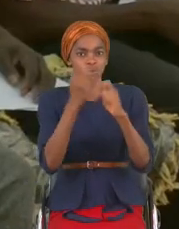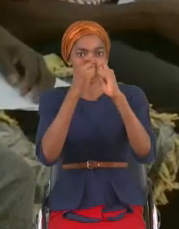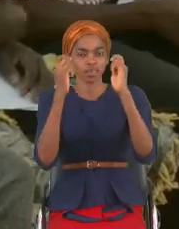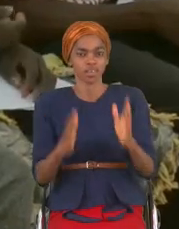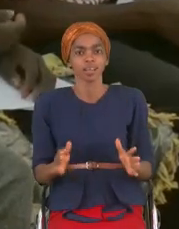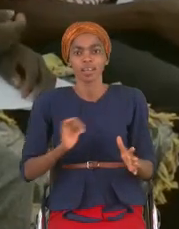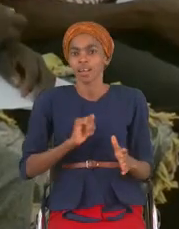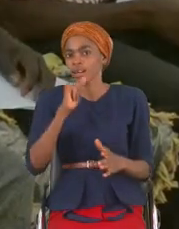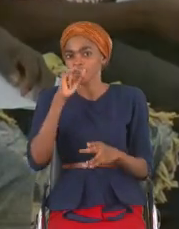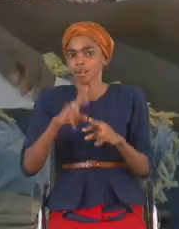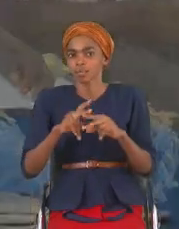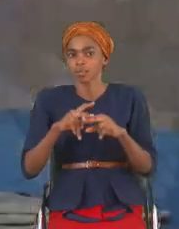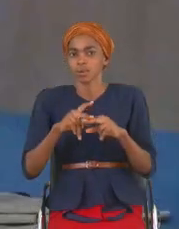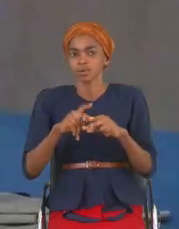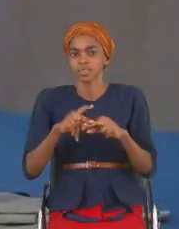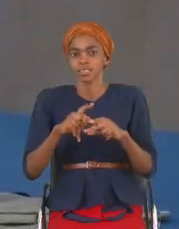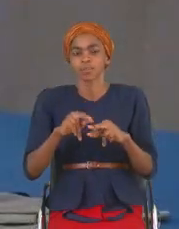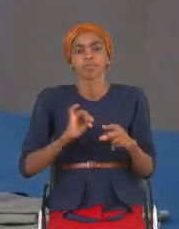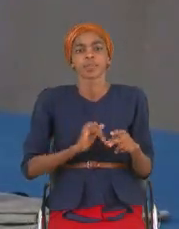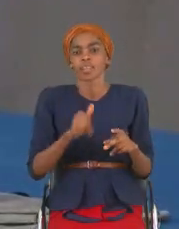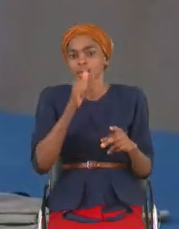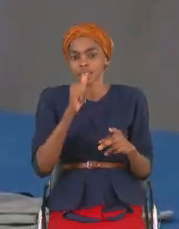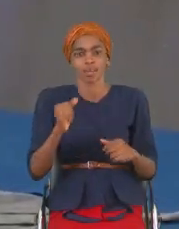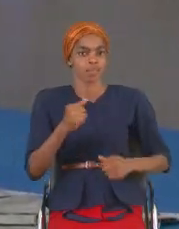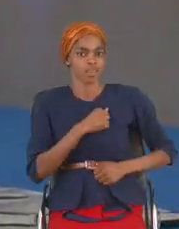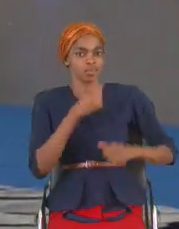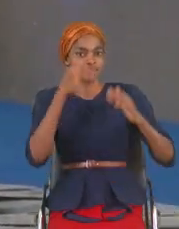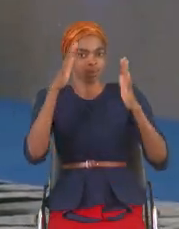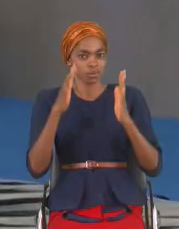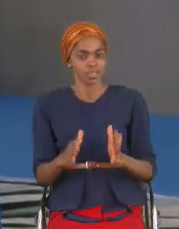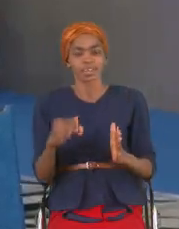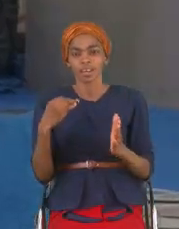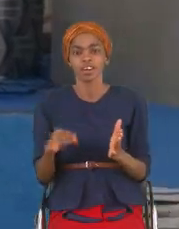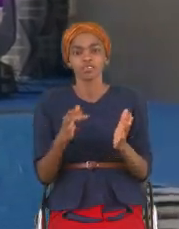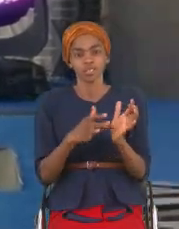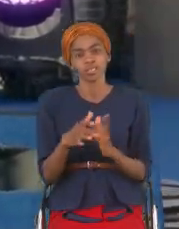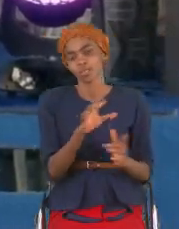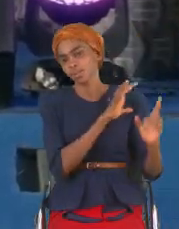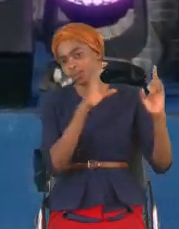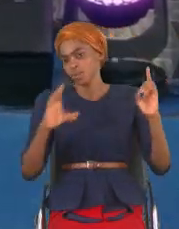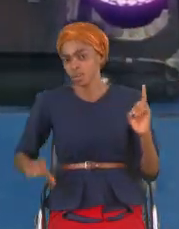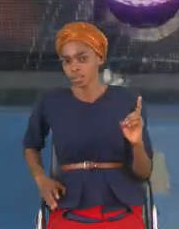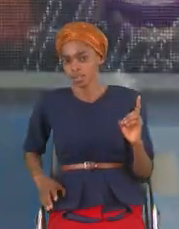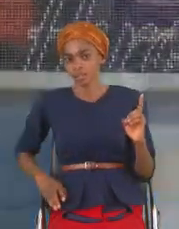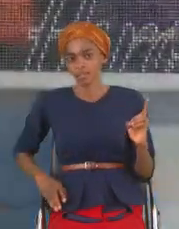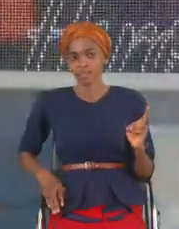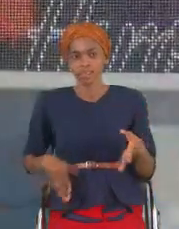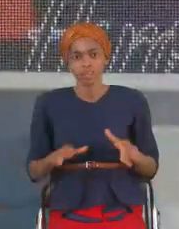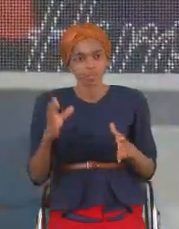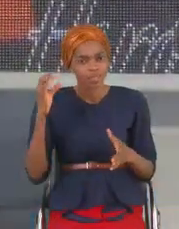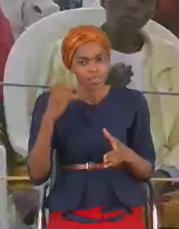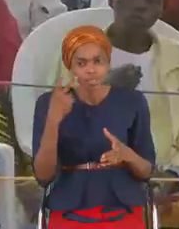I am salt. And I am a soldier of Jesus Christ. Let me hear